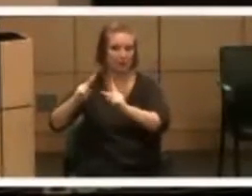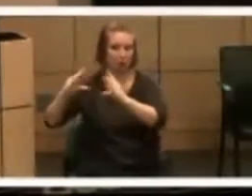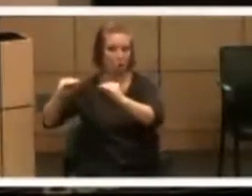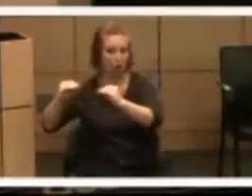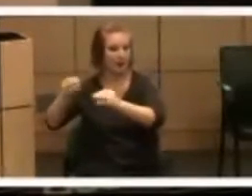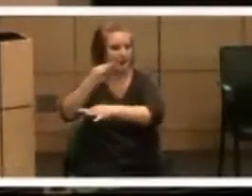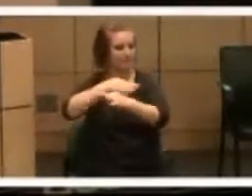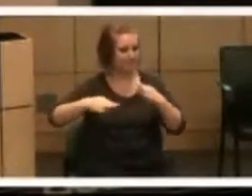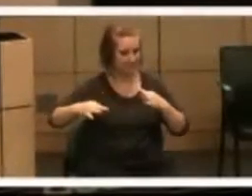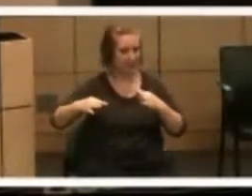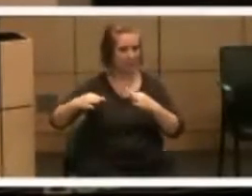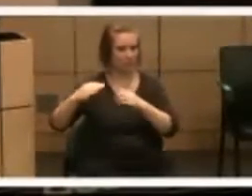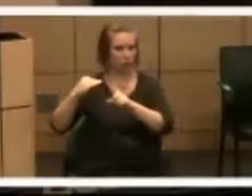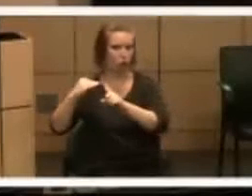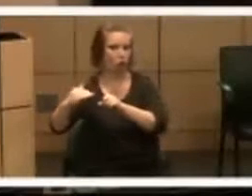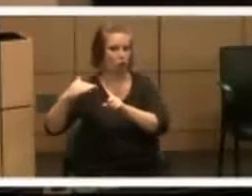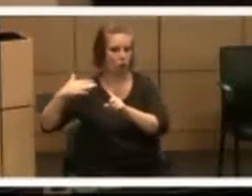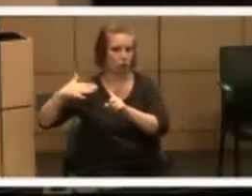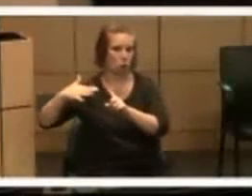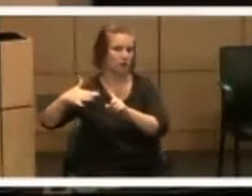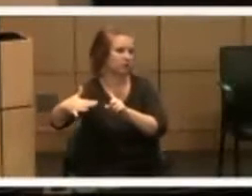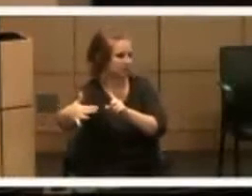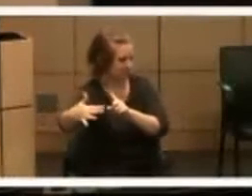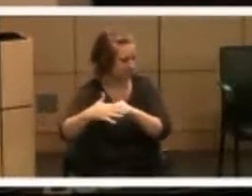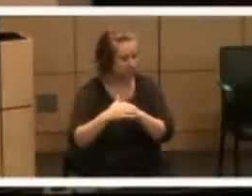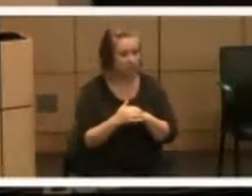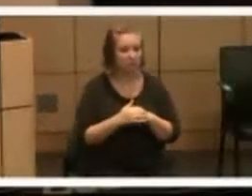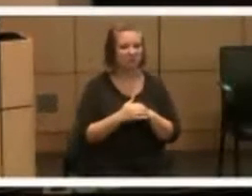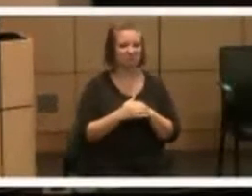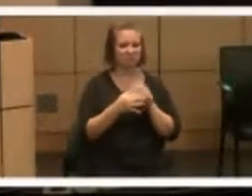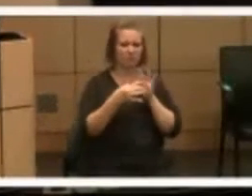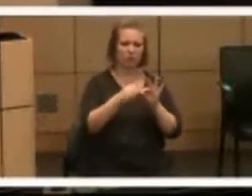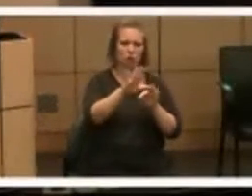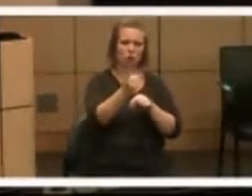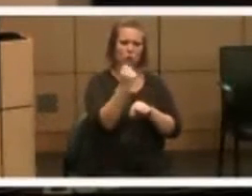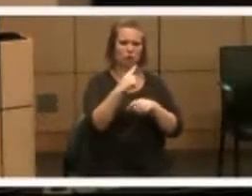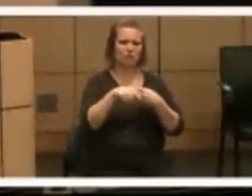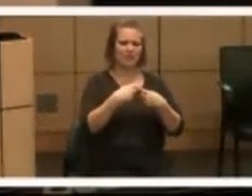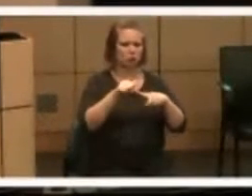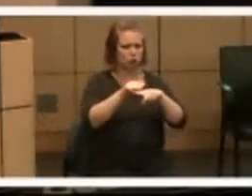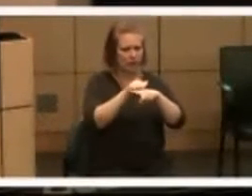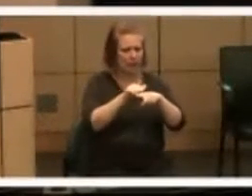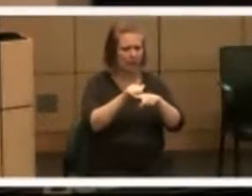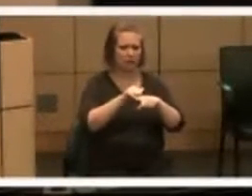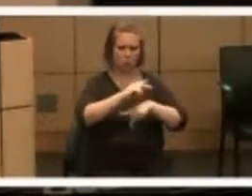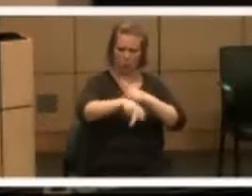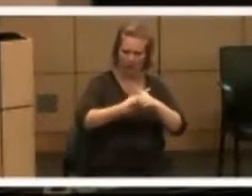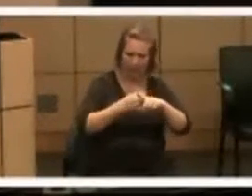Related to the question, though, of the training and what kind of training, I think